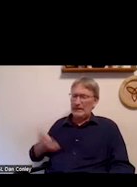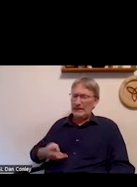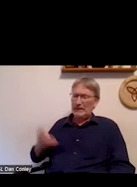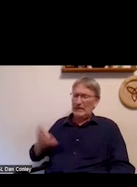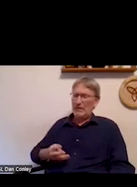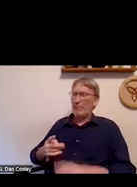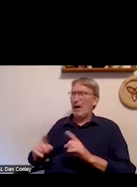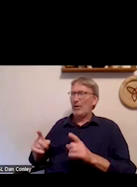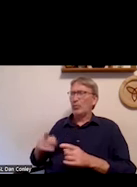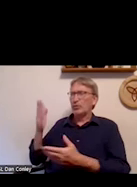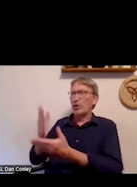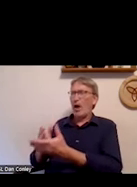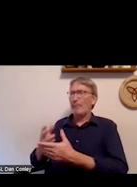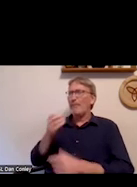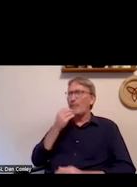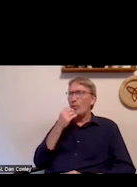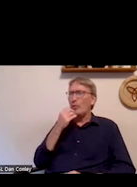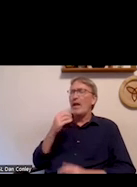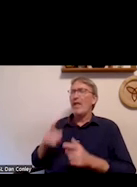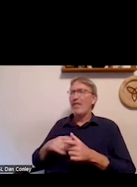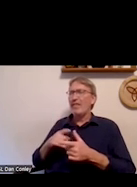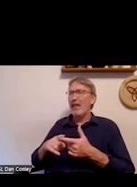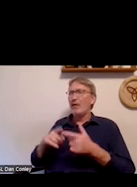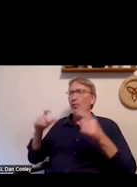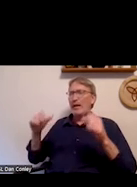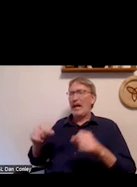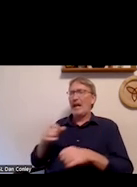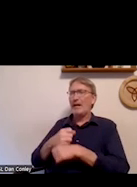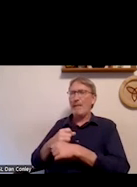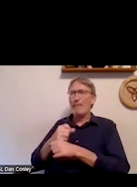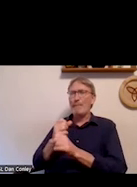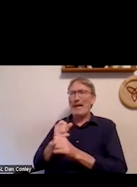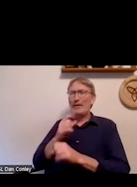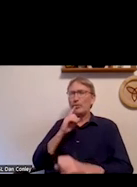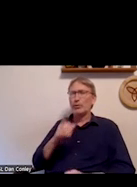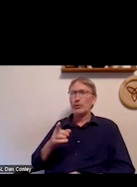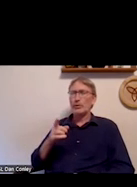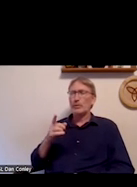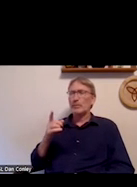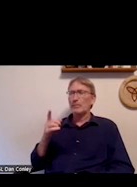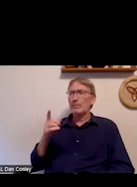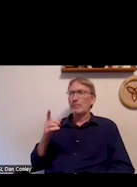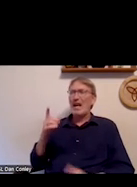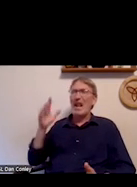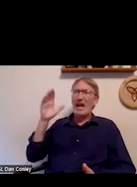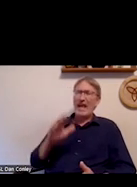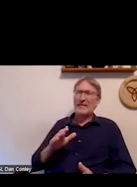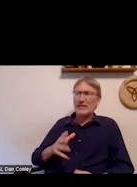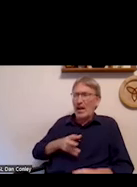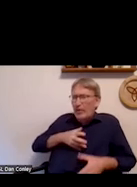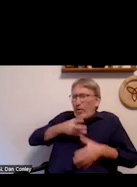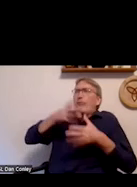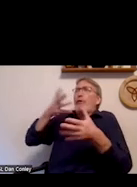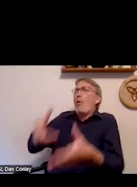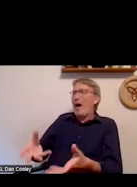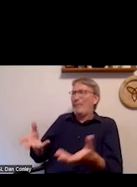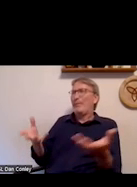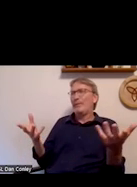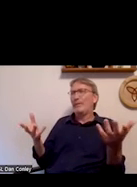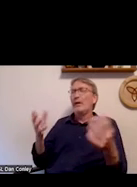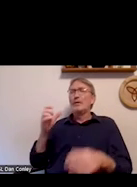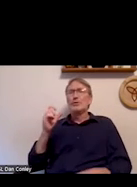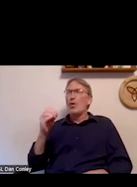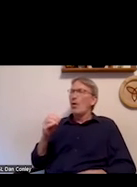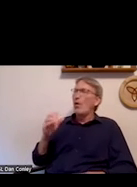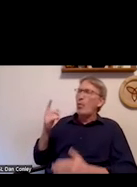for now, that'll allow us to make sure that, there's potentially less to come out. So what's